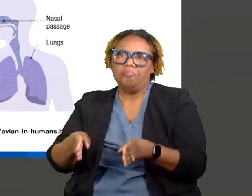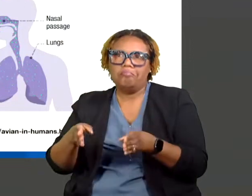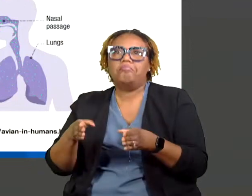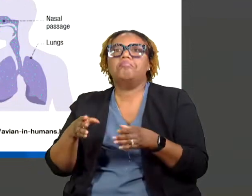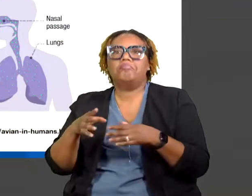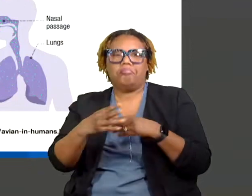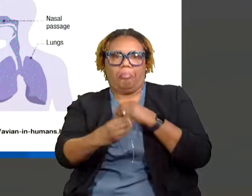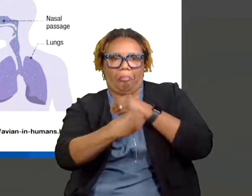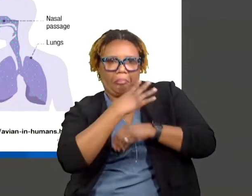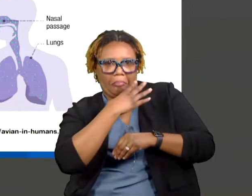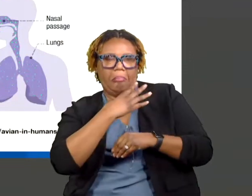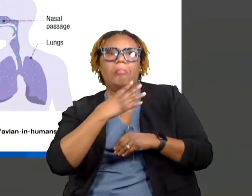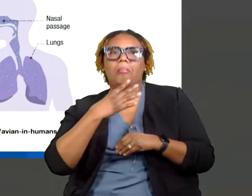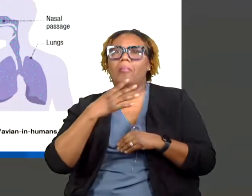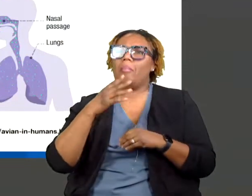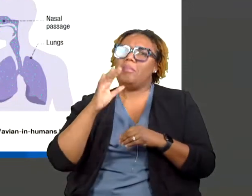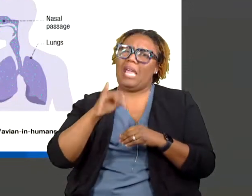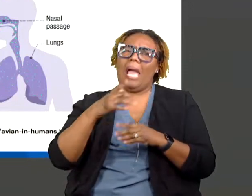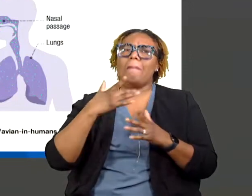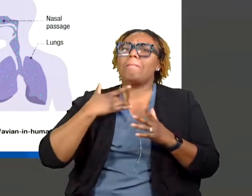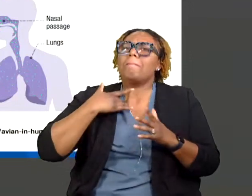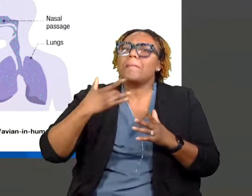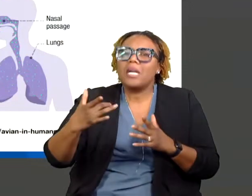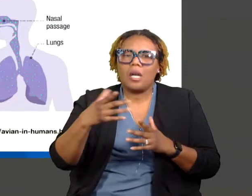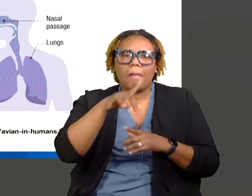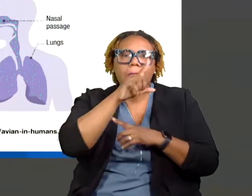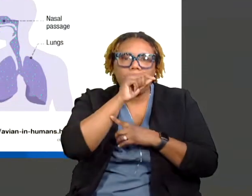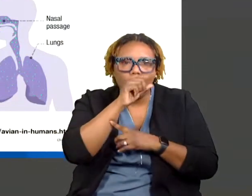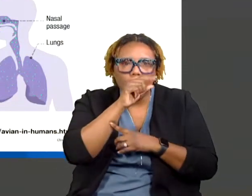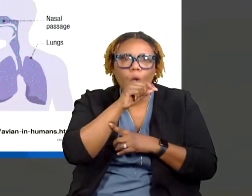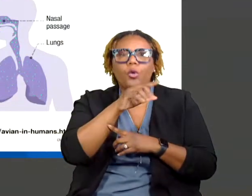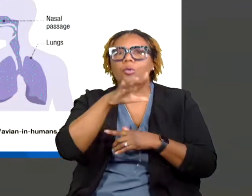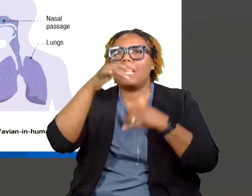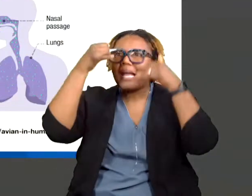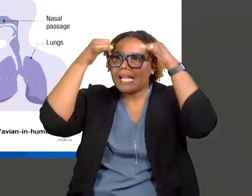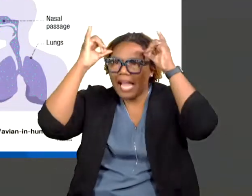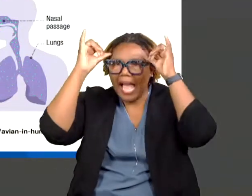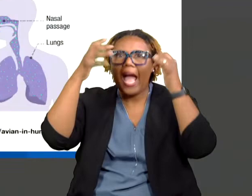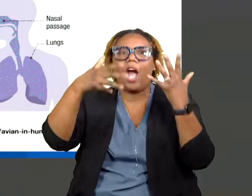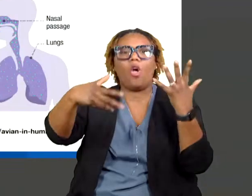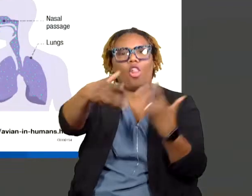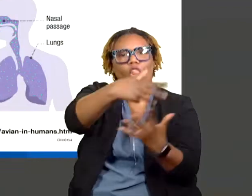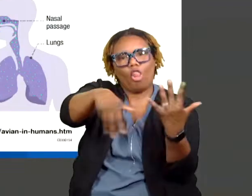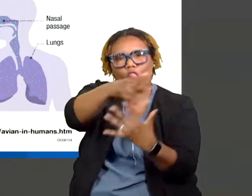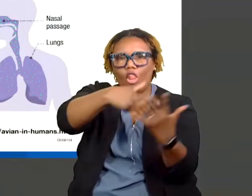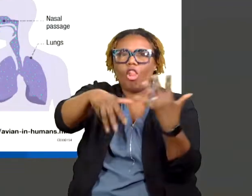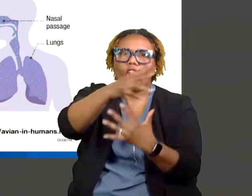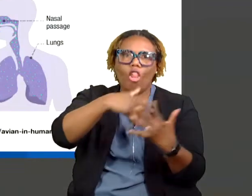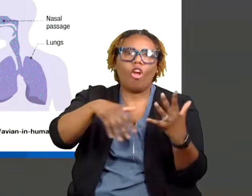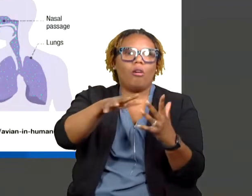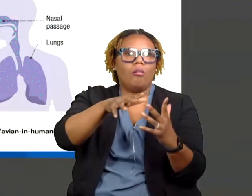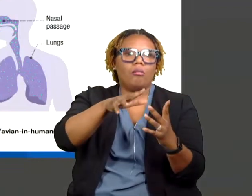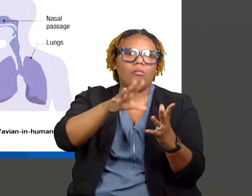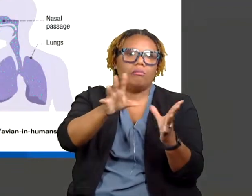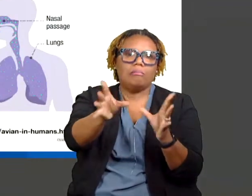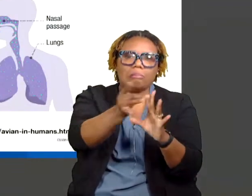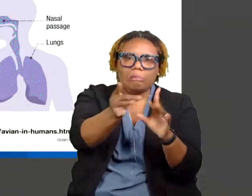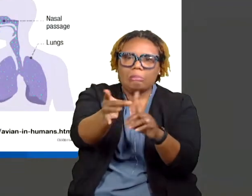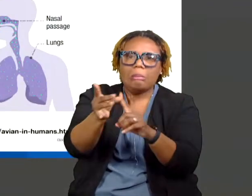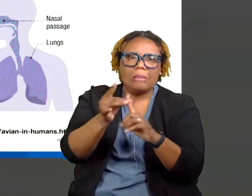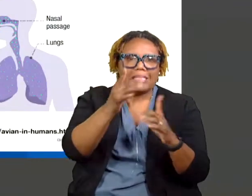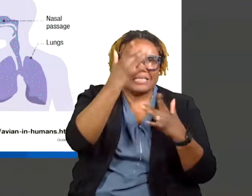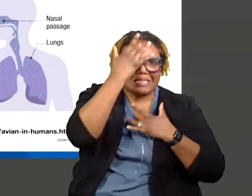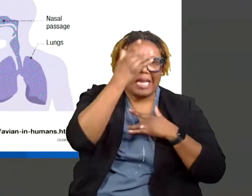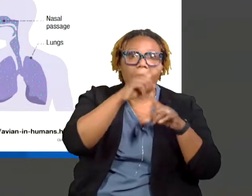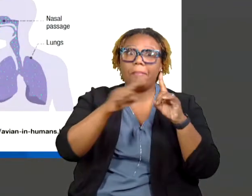has often been circulating in birds and now more recently in cattle. Although the way that humans might be affected from cattle is